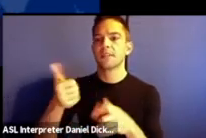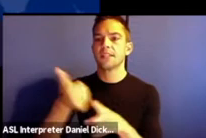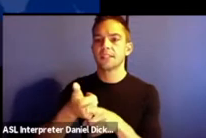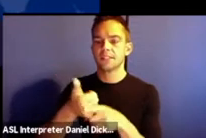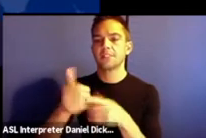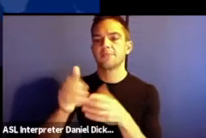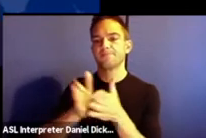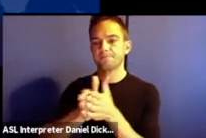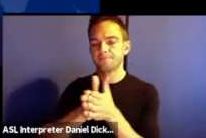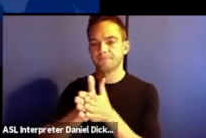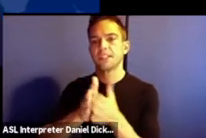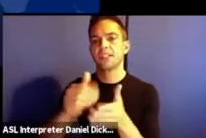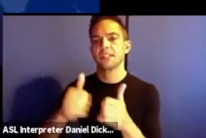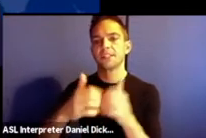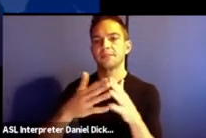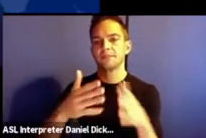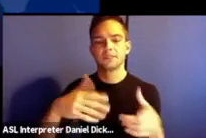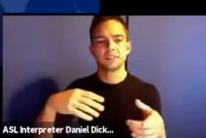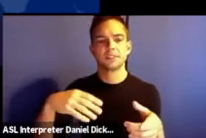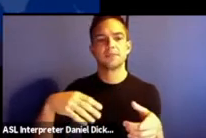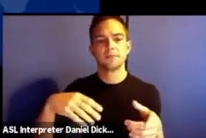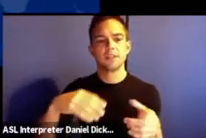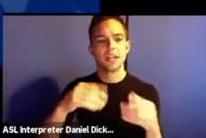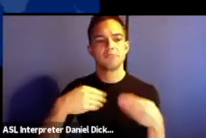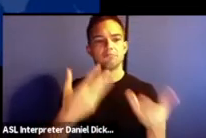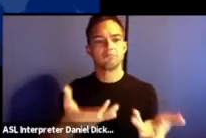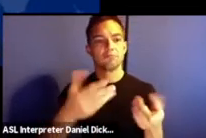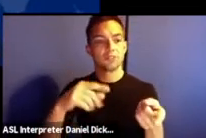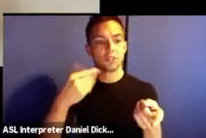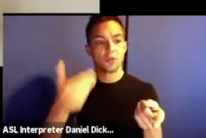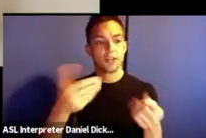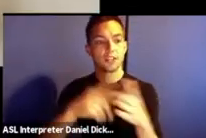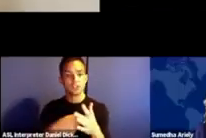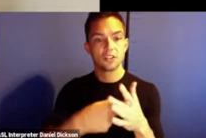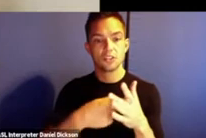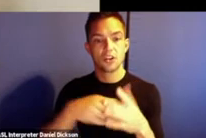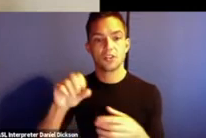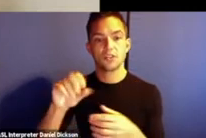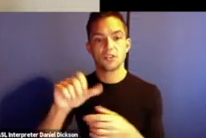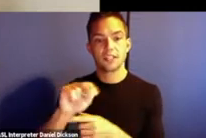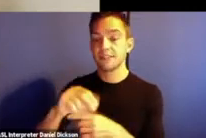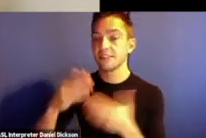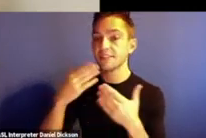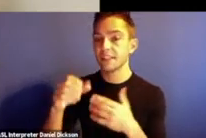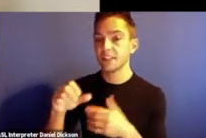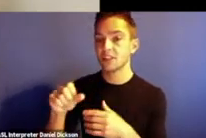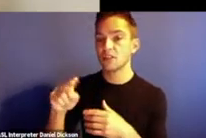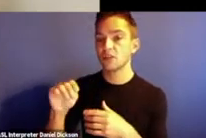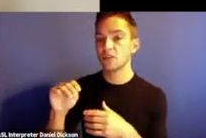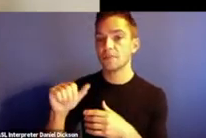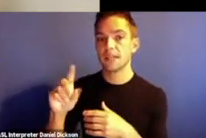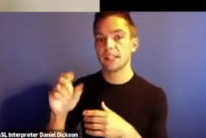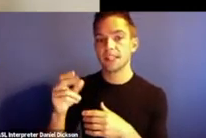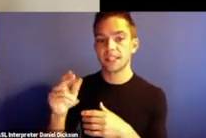to you all. And Susan, I'll leave it to you to get us started. Thank you, Sumi. We are delighted to be here